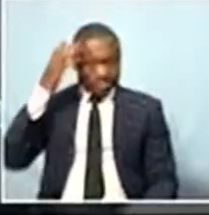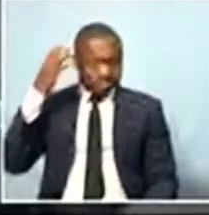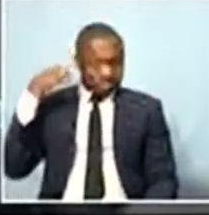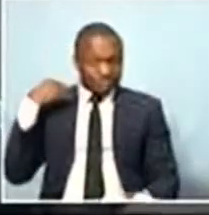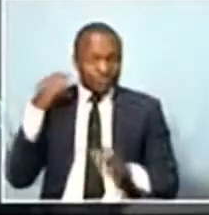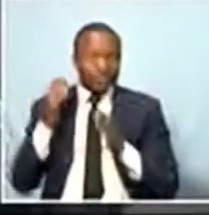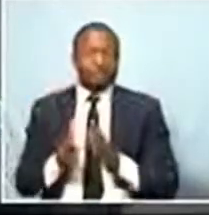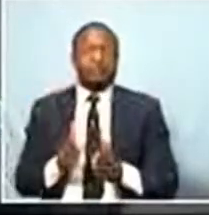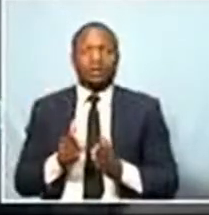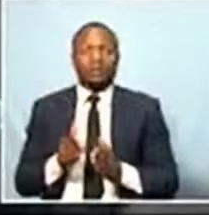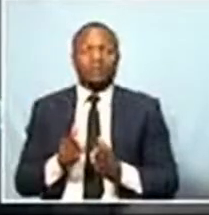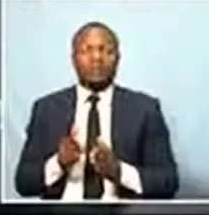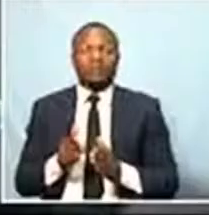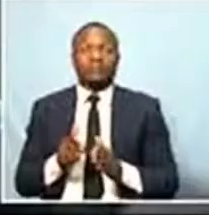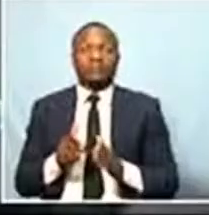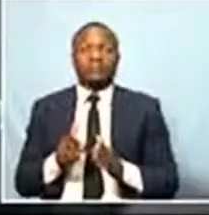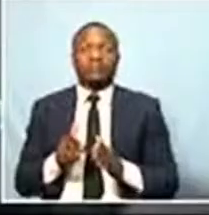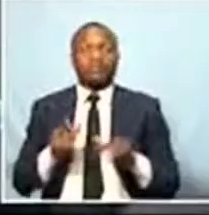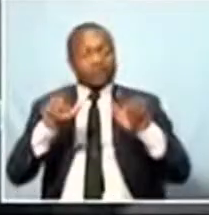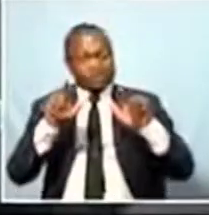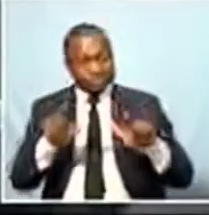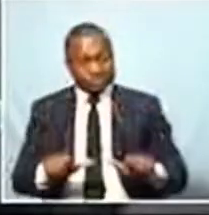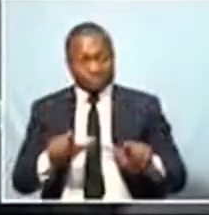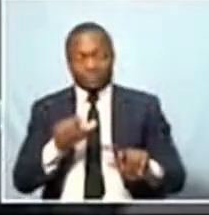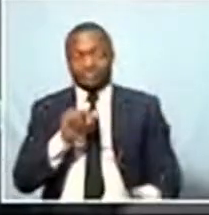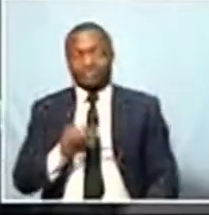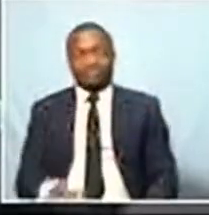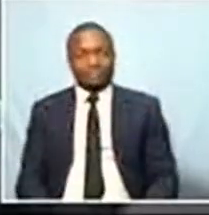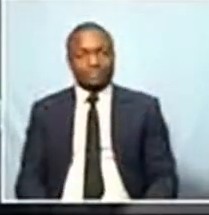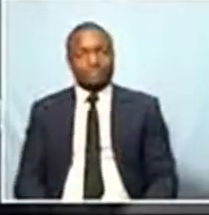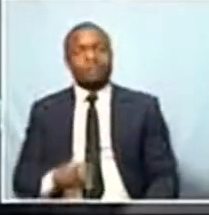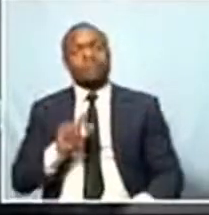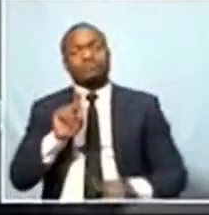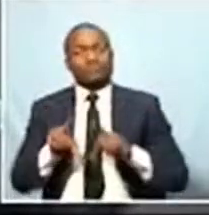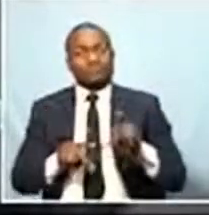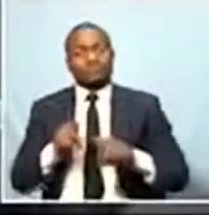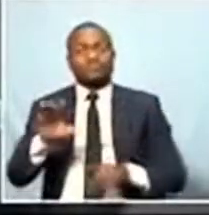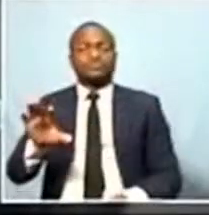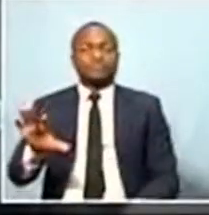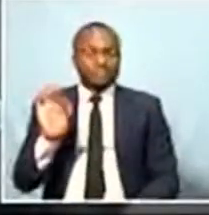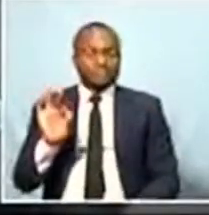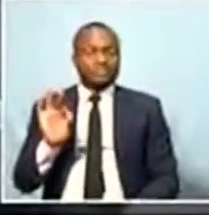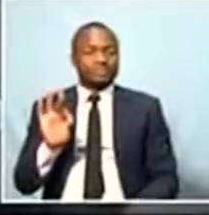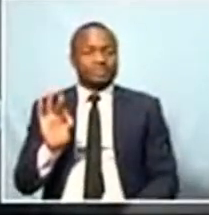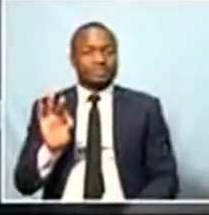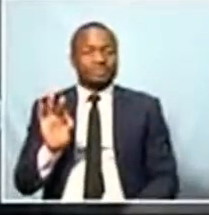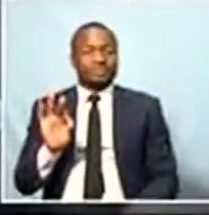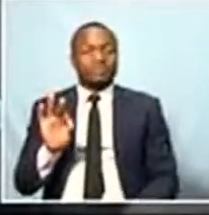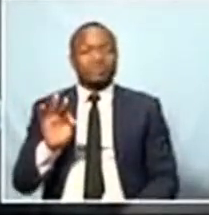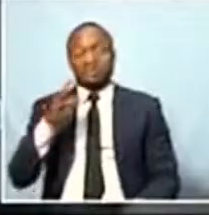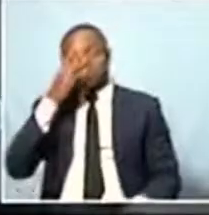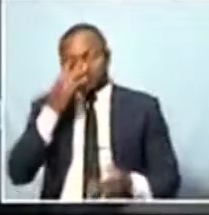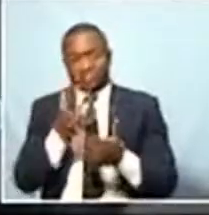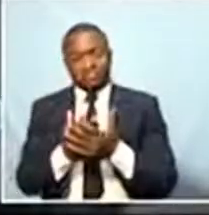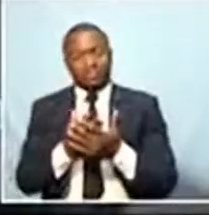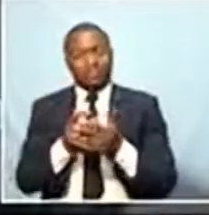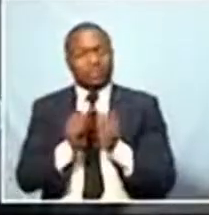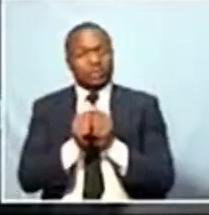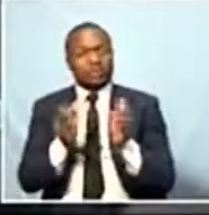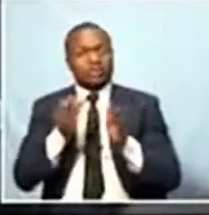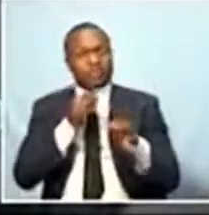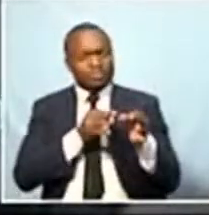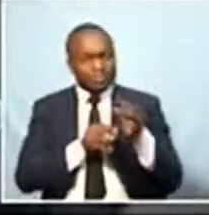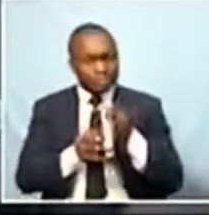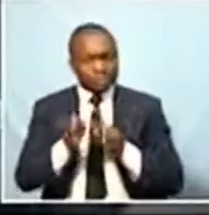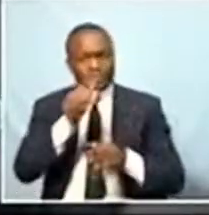law, and it's not uncommon for people to be picked up, locked up without any explanation of what